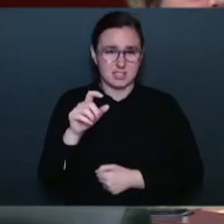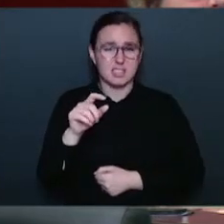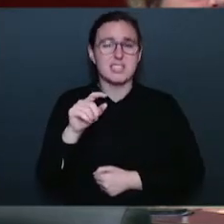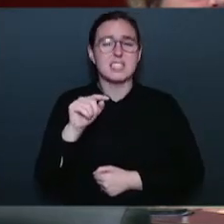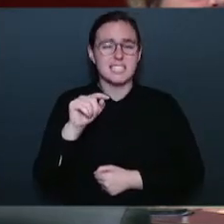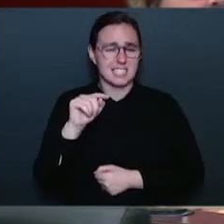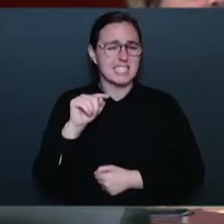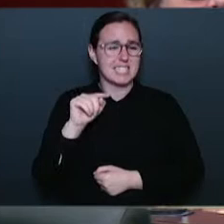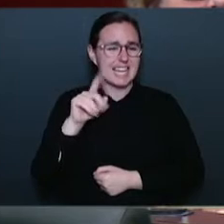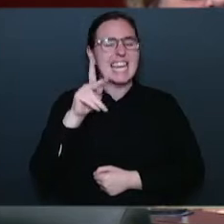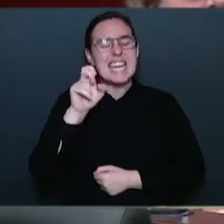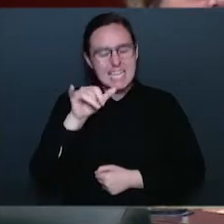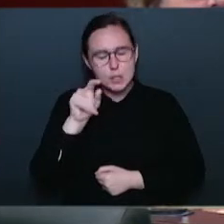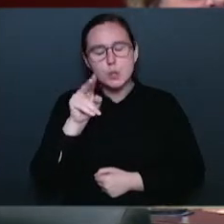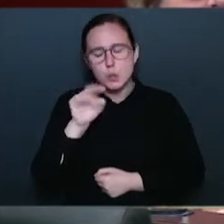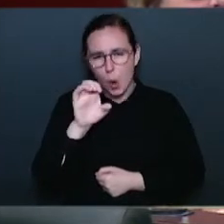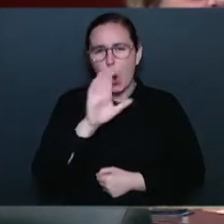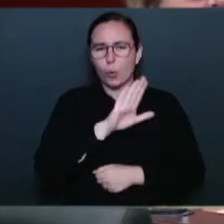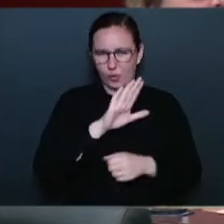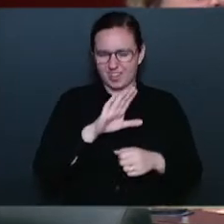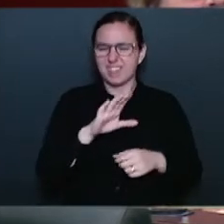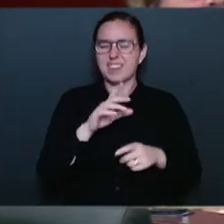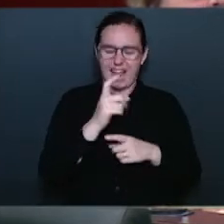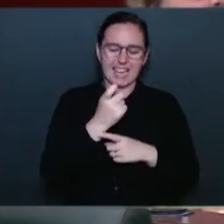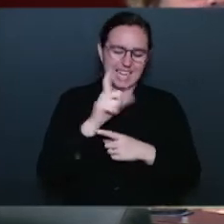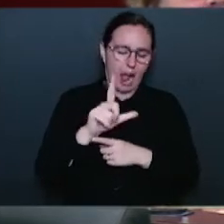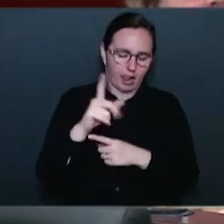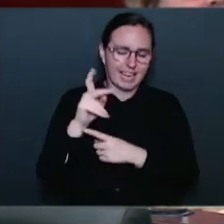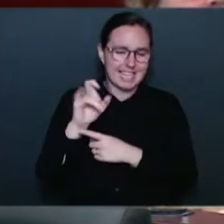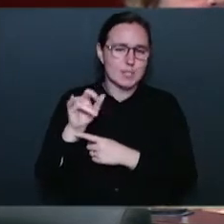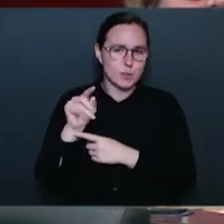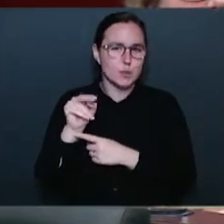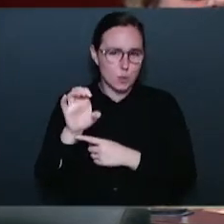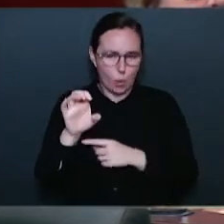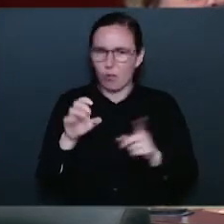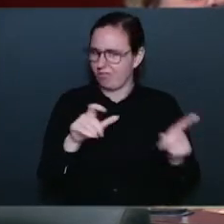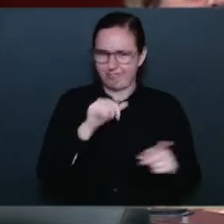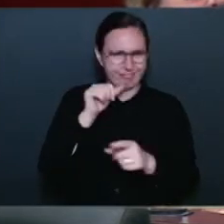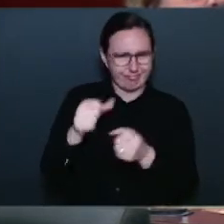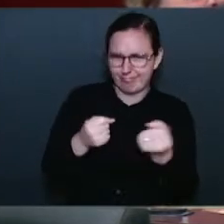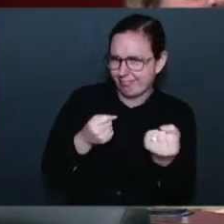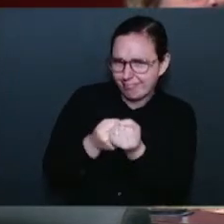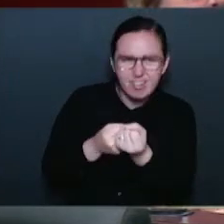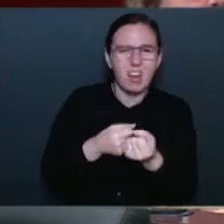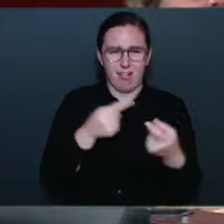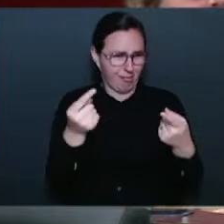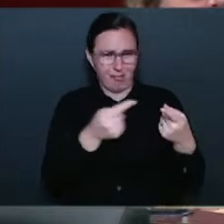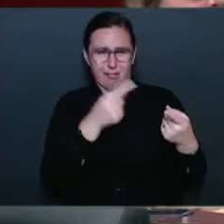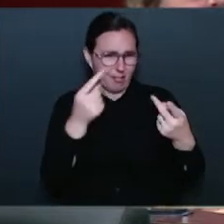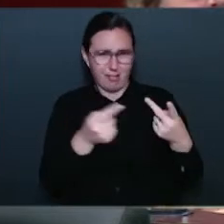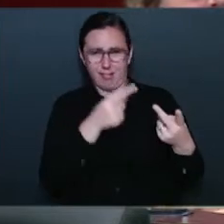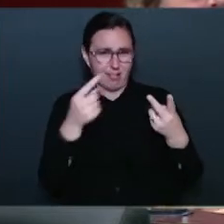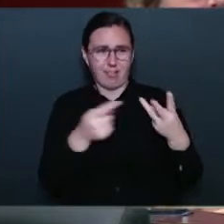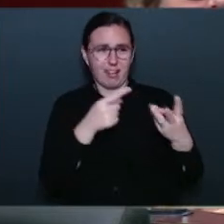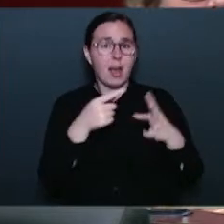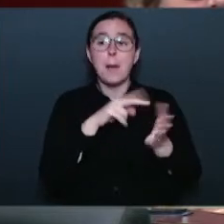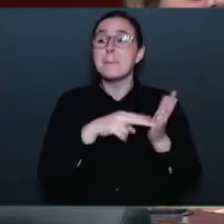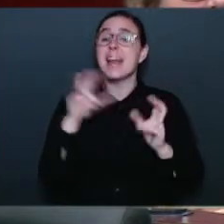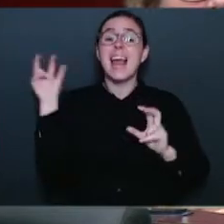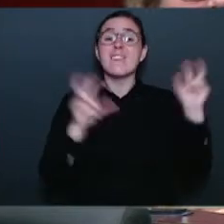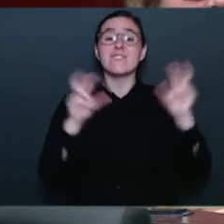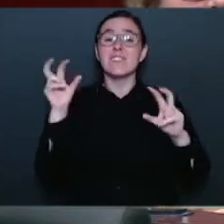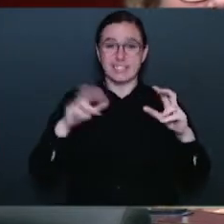thousand jobs and over a hundred billion dollars in investment a former NDP Minister once told albertans to go to go to BC and find